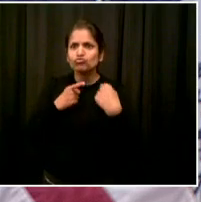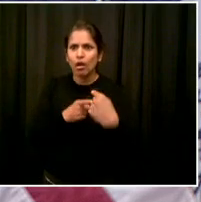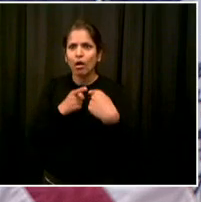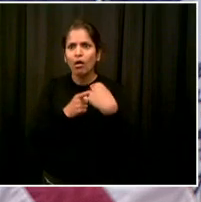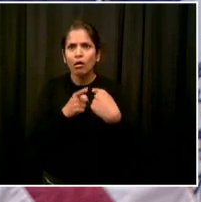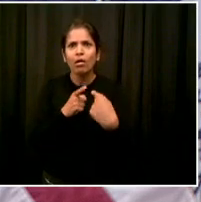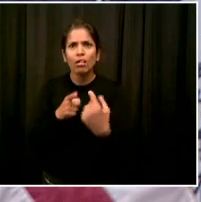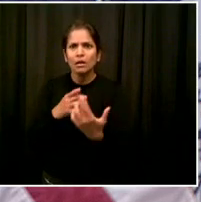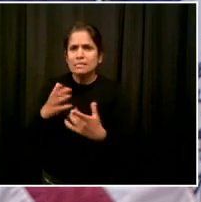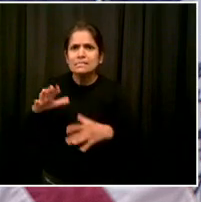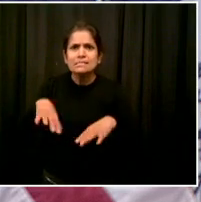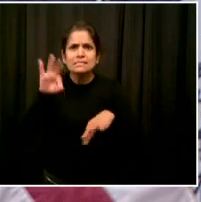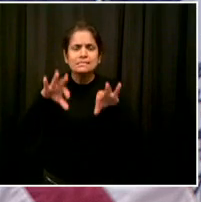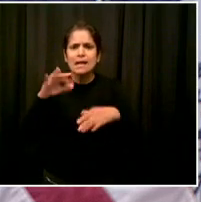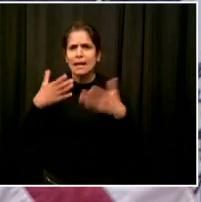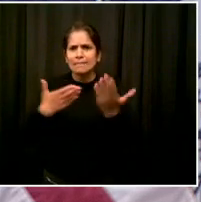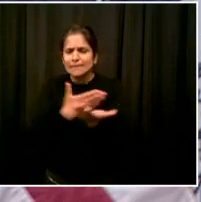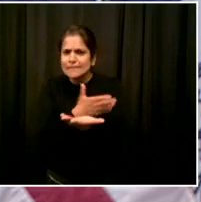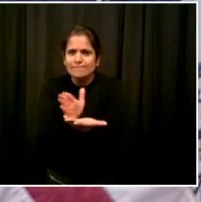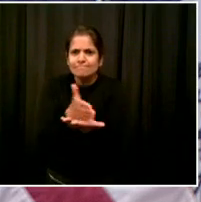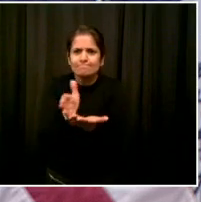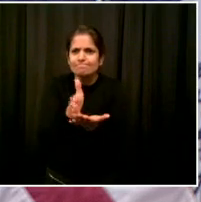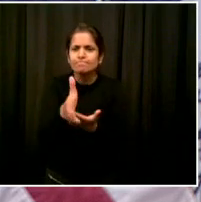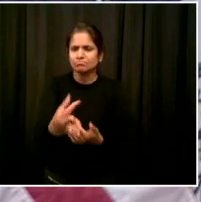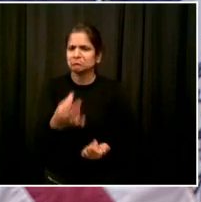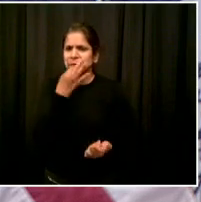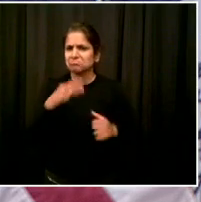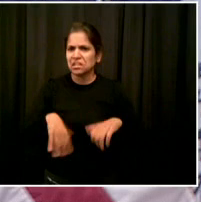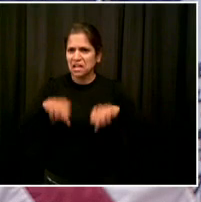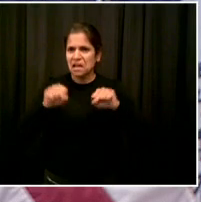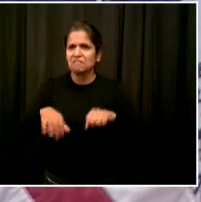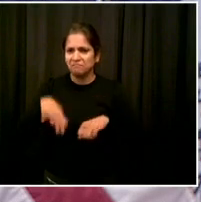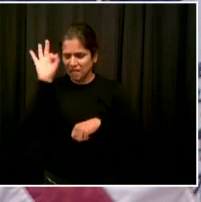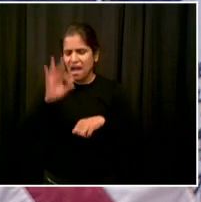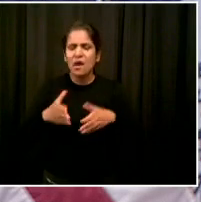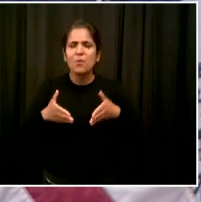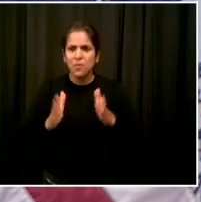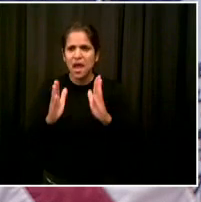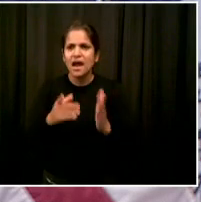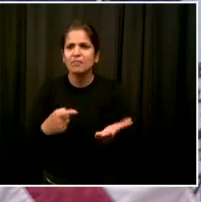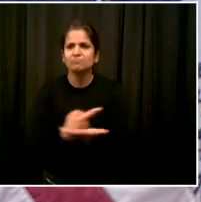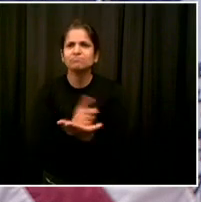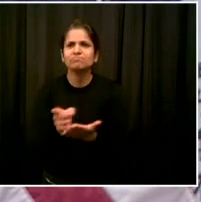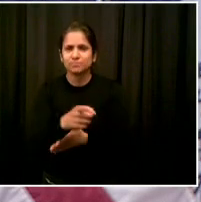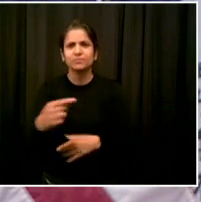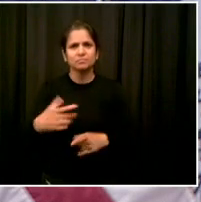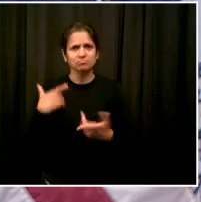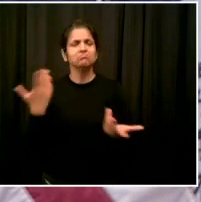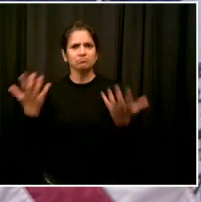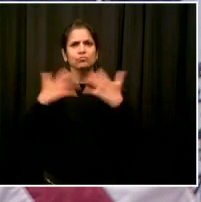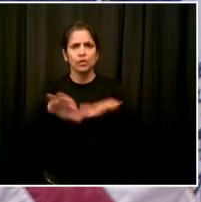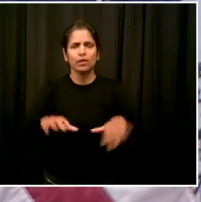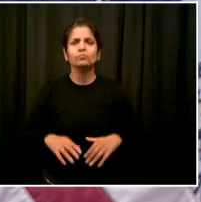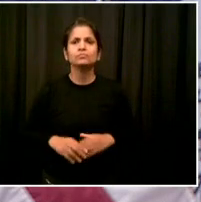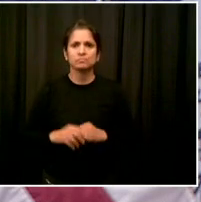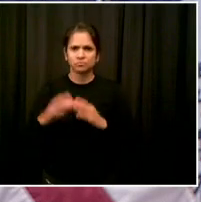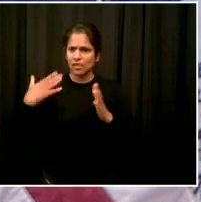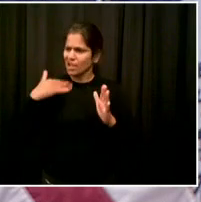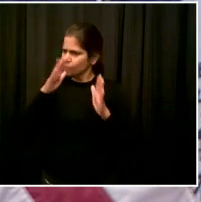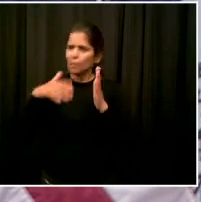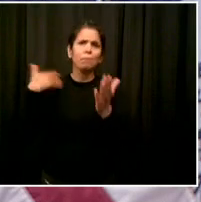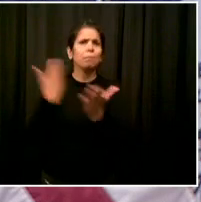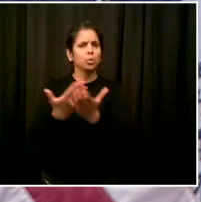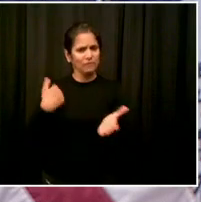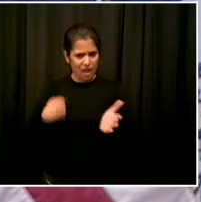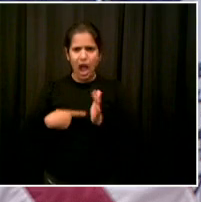the people who sent me here to represent them, they're going to stand and fight. They are going to find a way back.